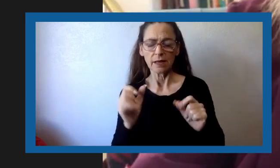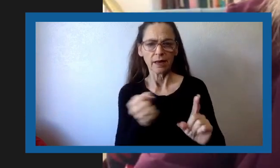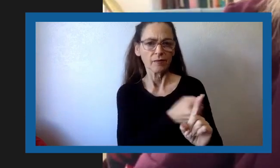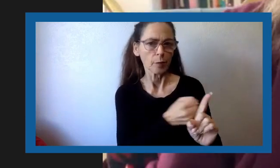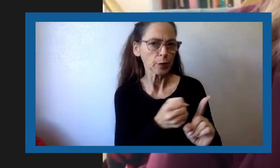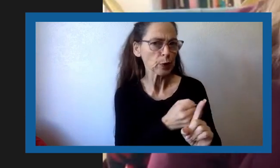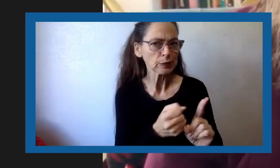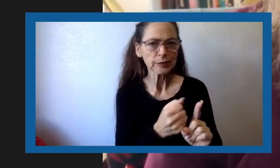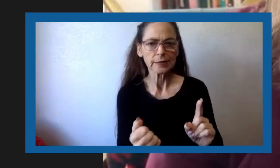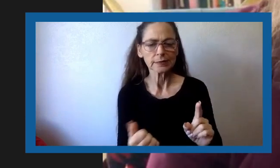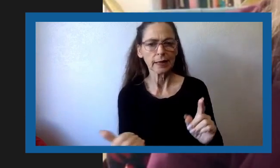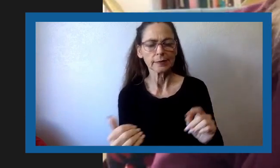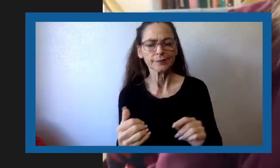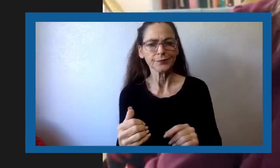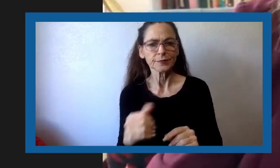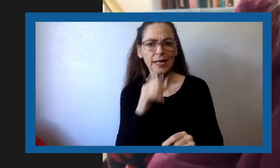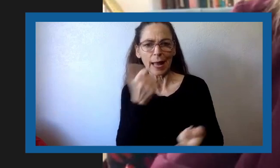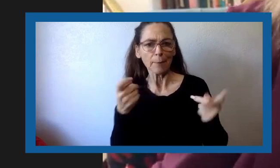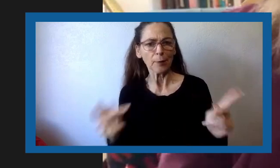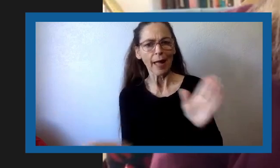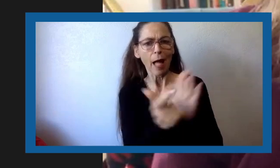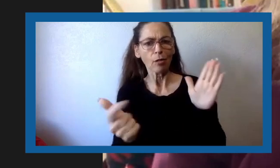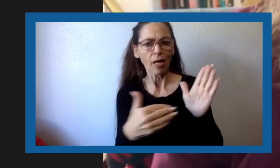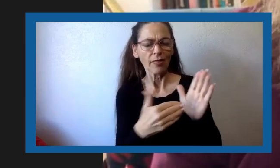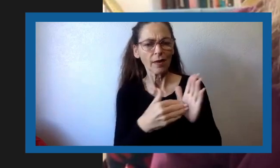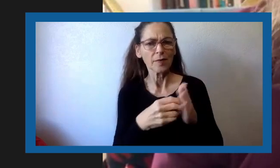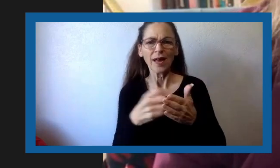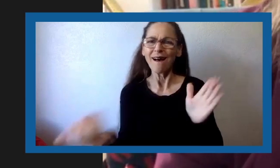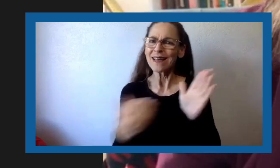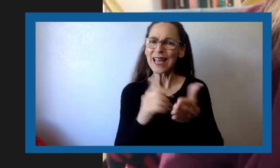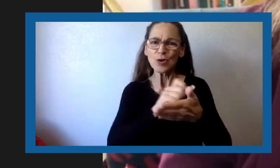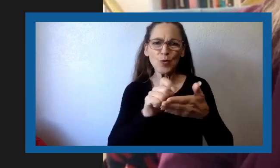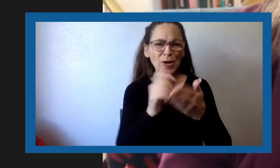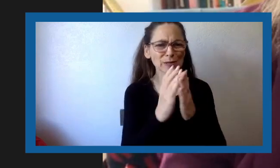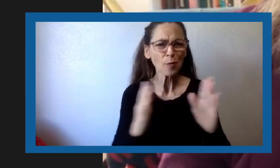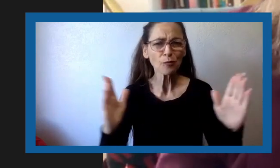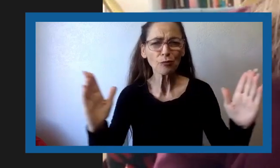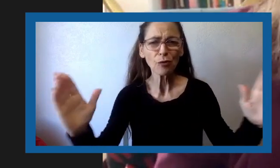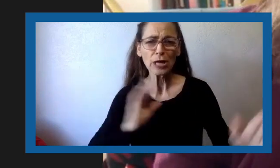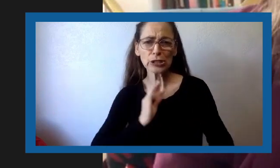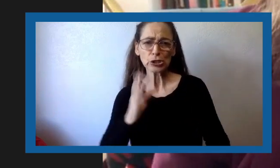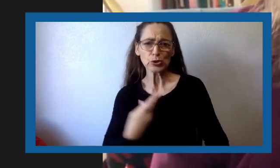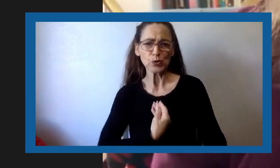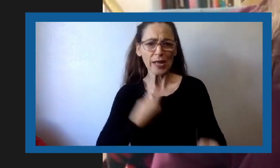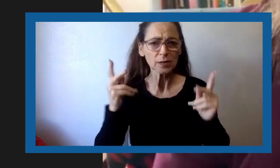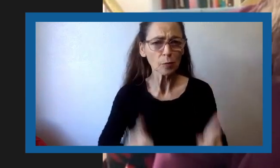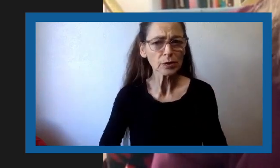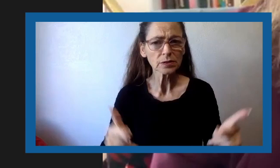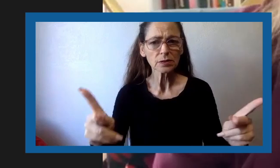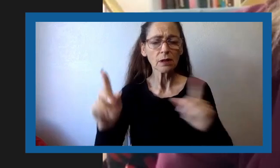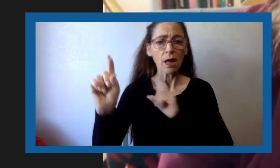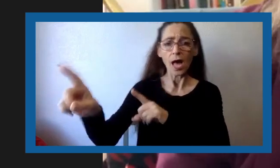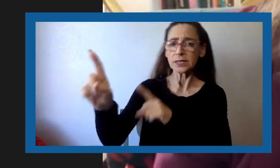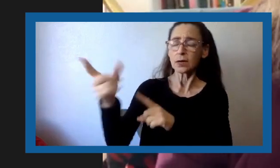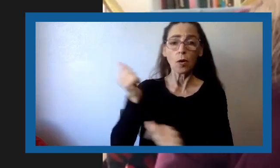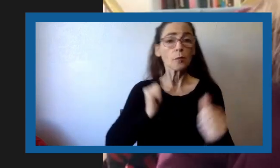abusive and outlaw those. That is also written so broadly that it can affect, a trans person attending